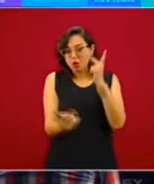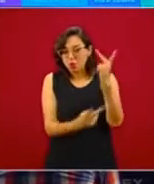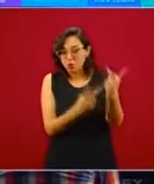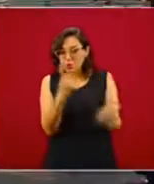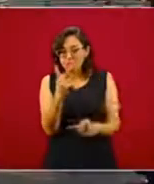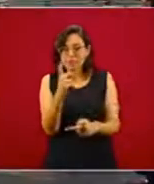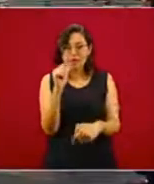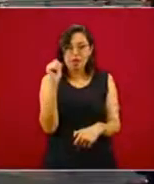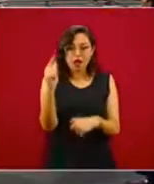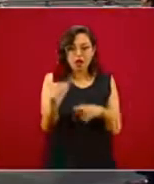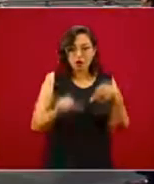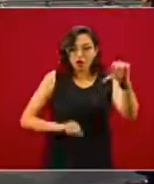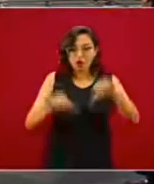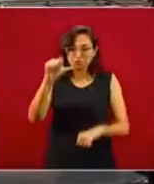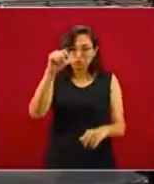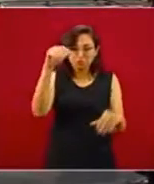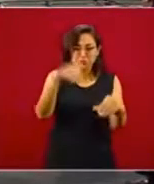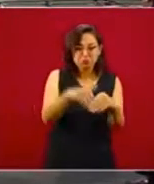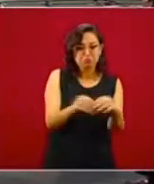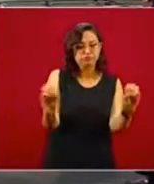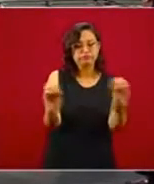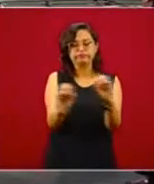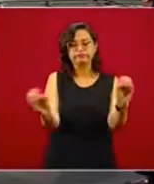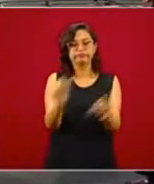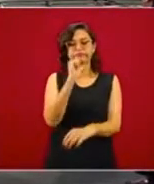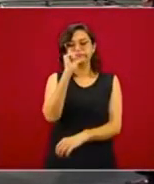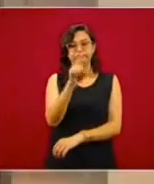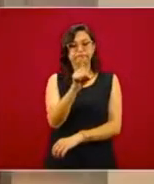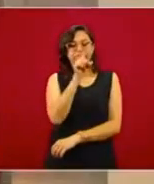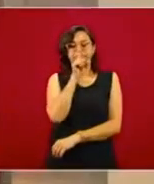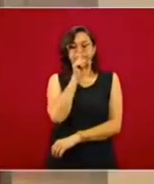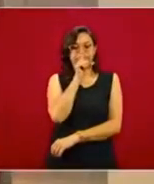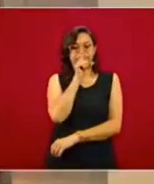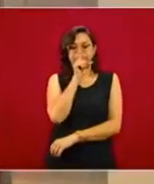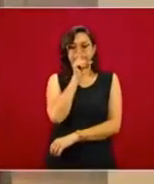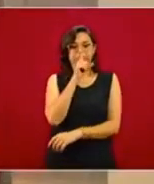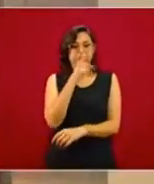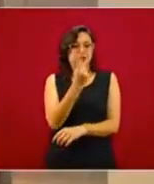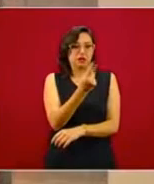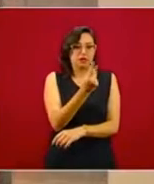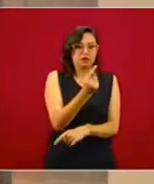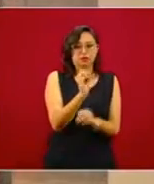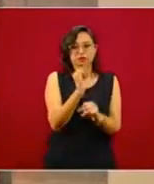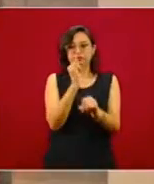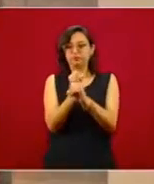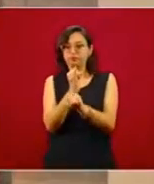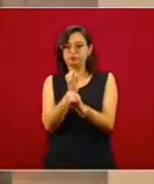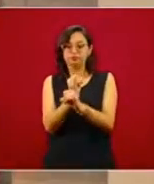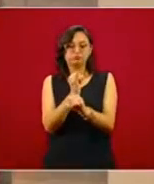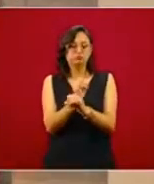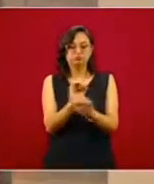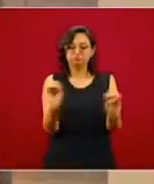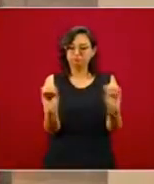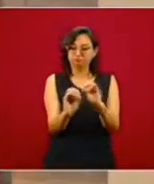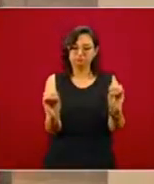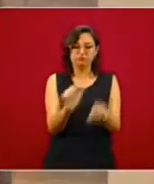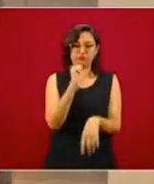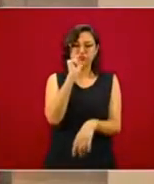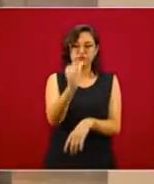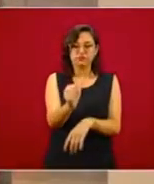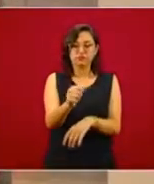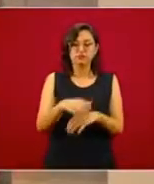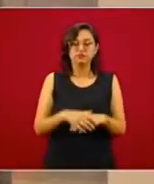to be assessed or evaluated later on more than what has been shown